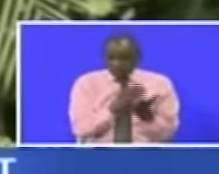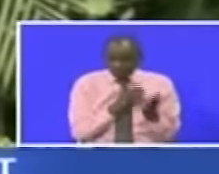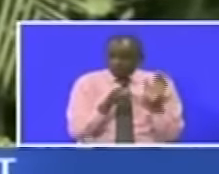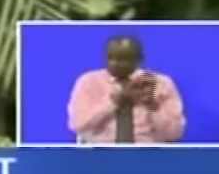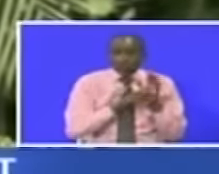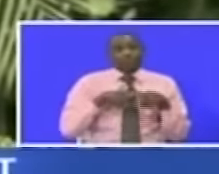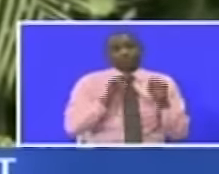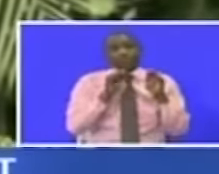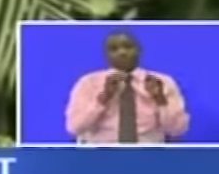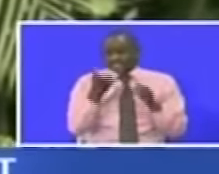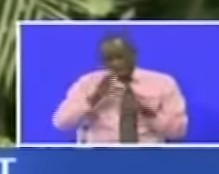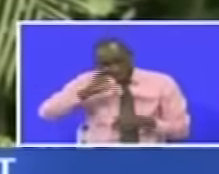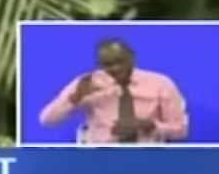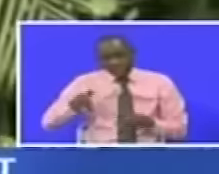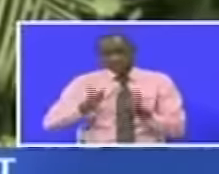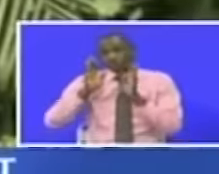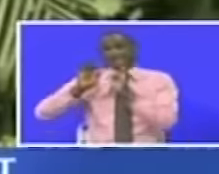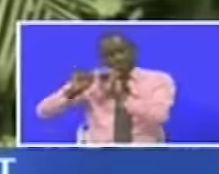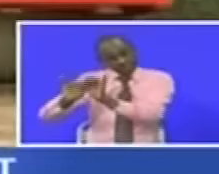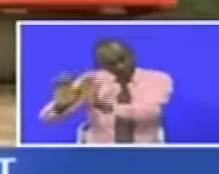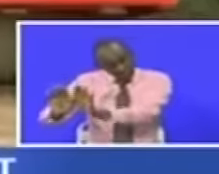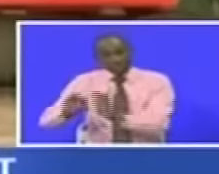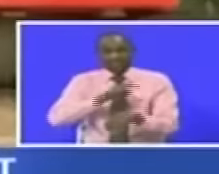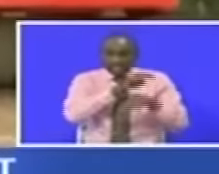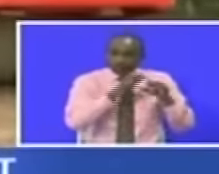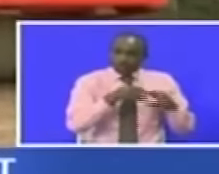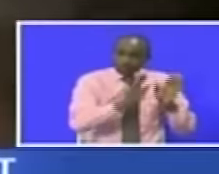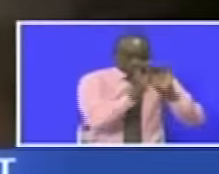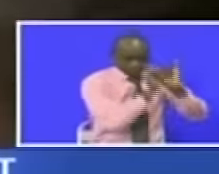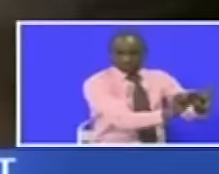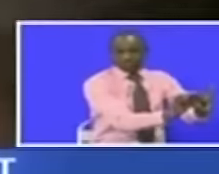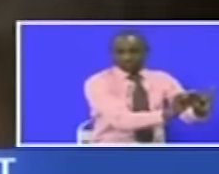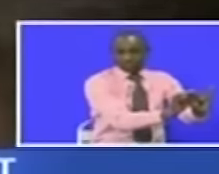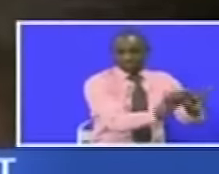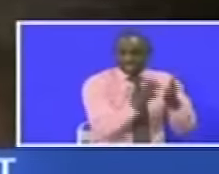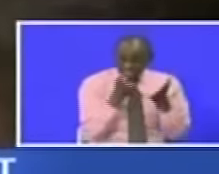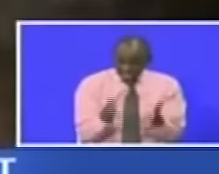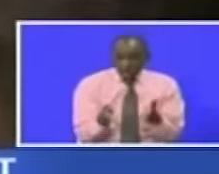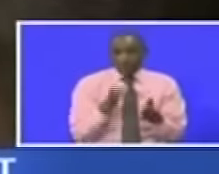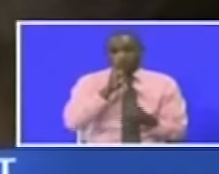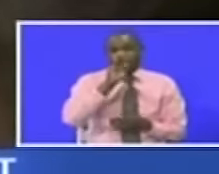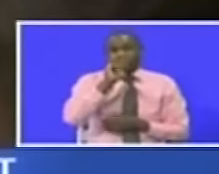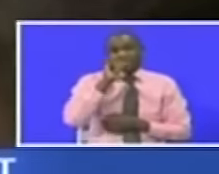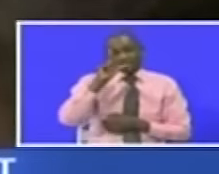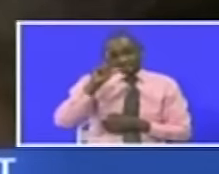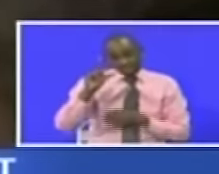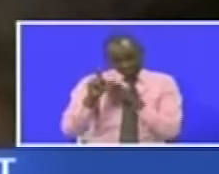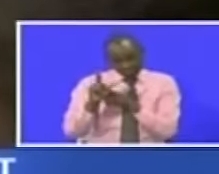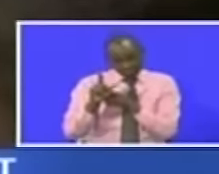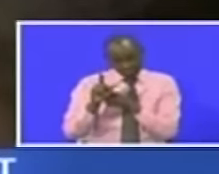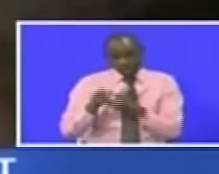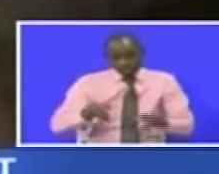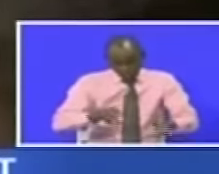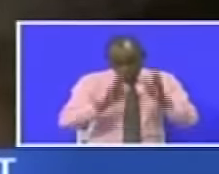now, county roads remain county roads, the national roads remain national roads. Within our proposed bill, that is Roads